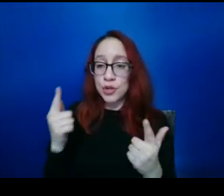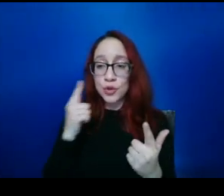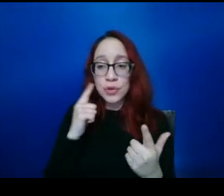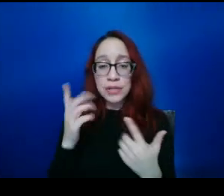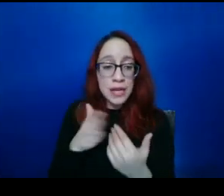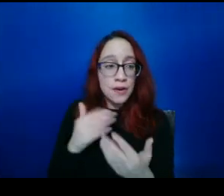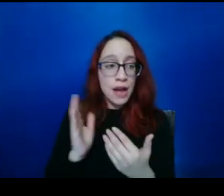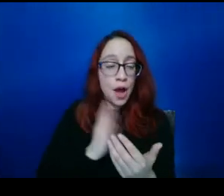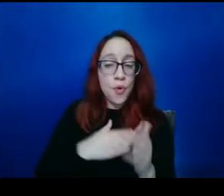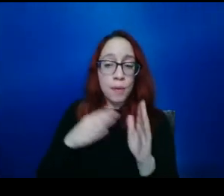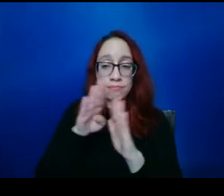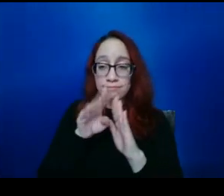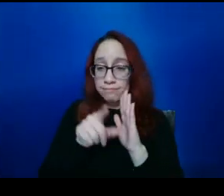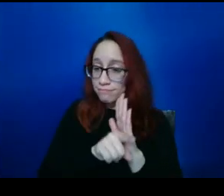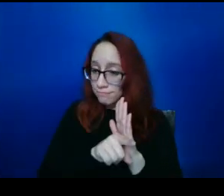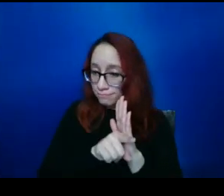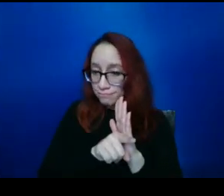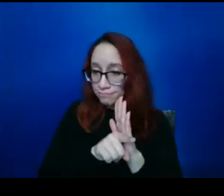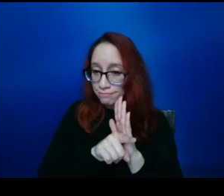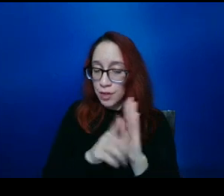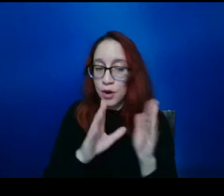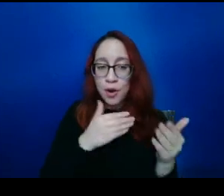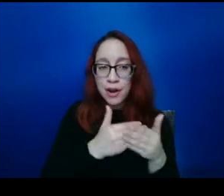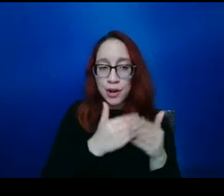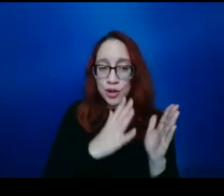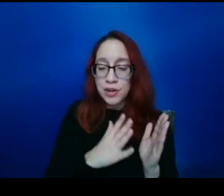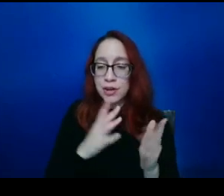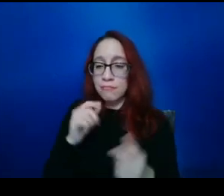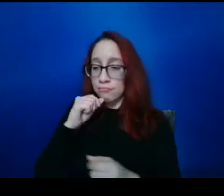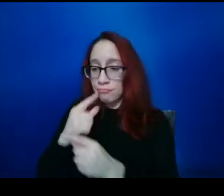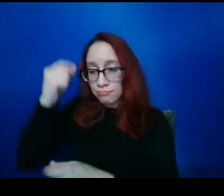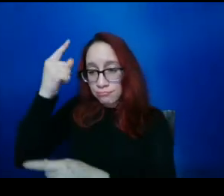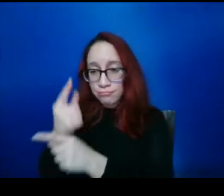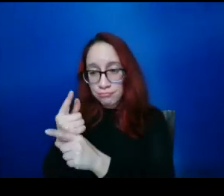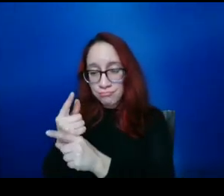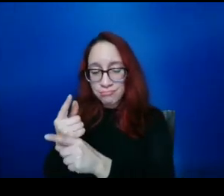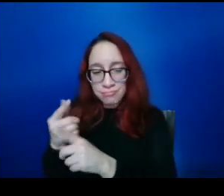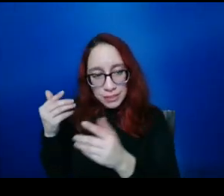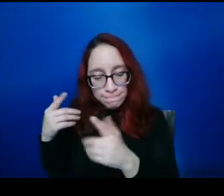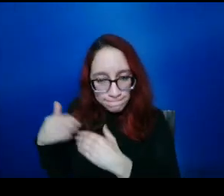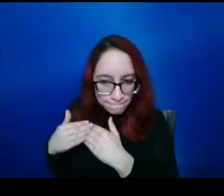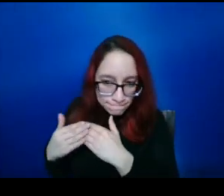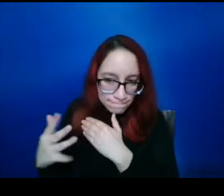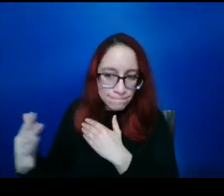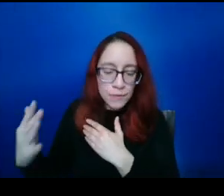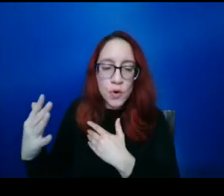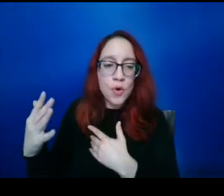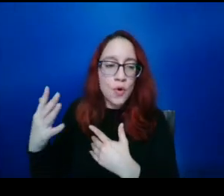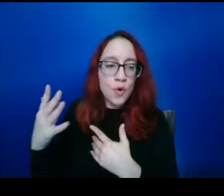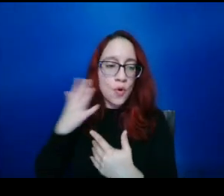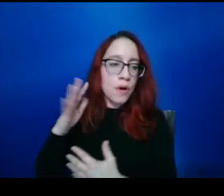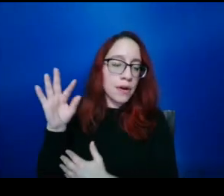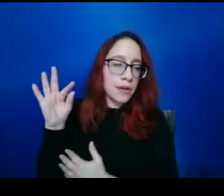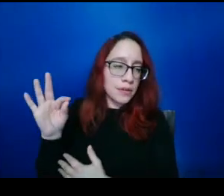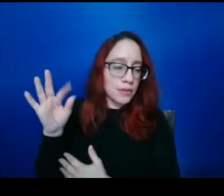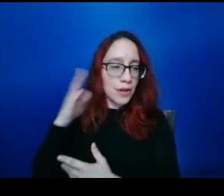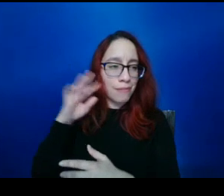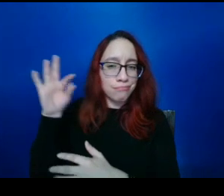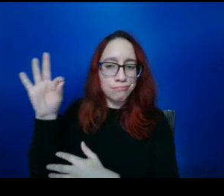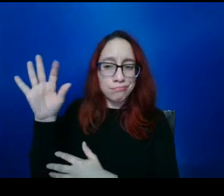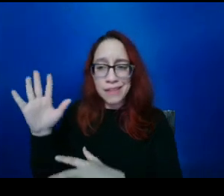of our background, is our neighbor, our sibling, and that throughout the ages, prophets have called the leaders of the